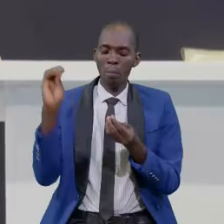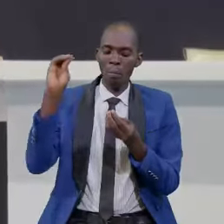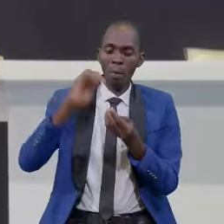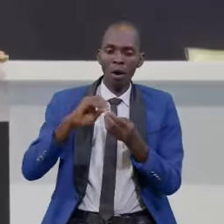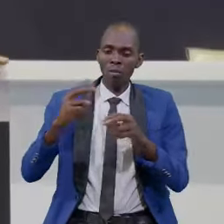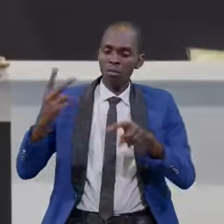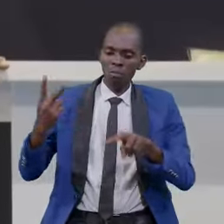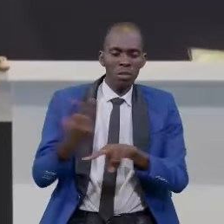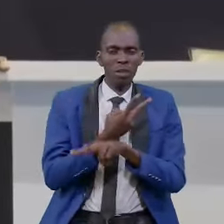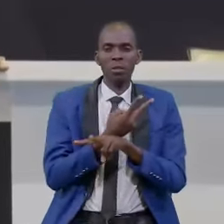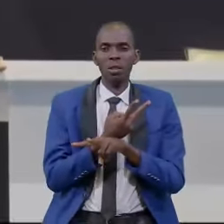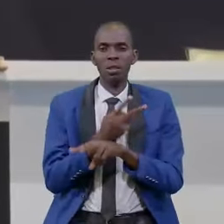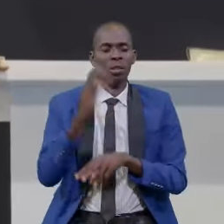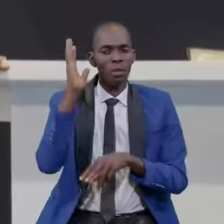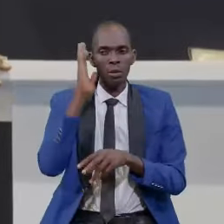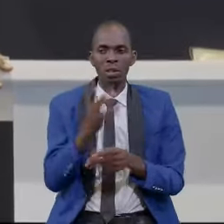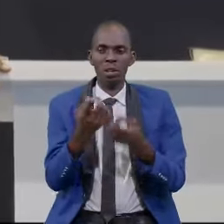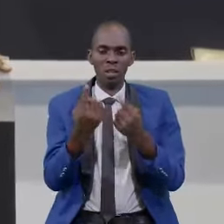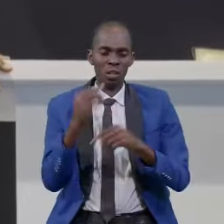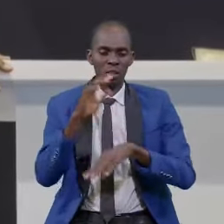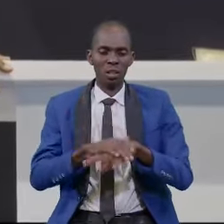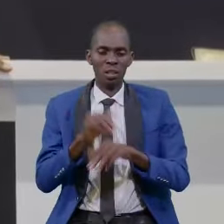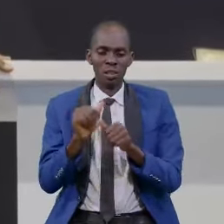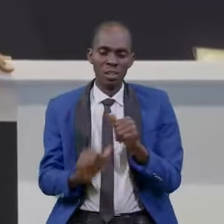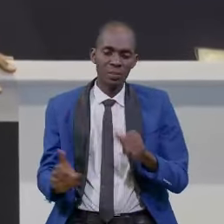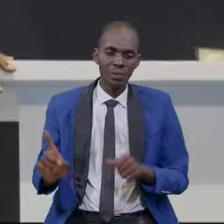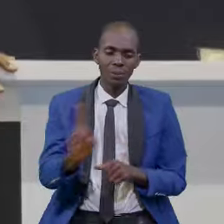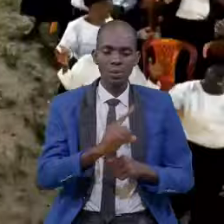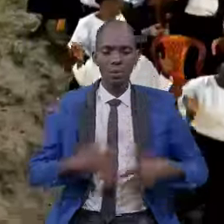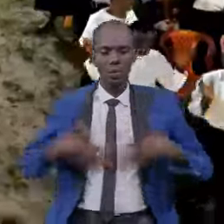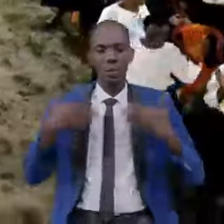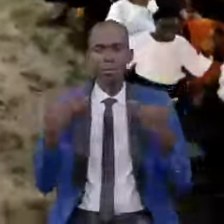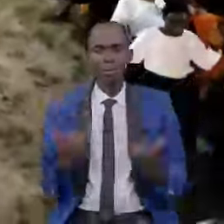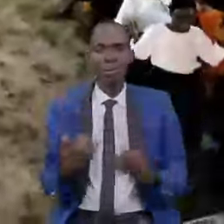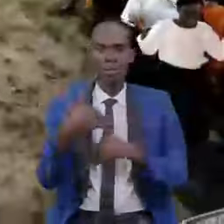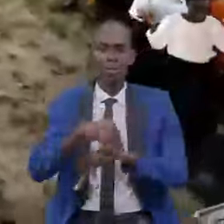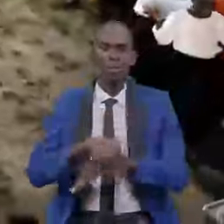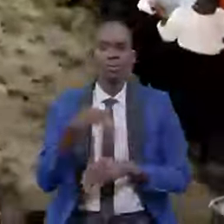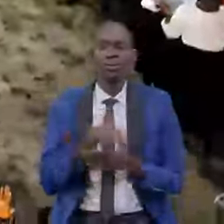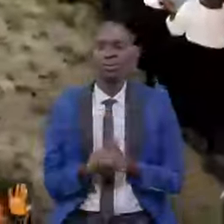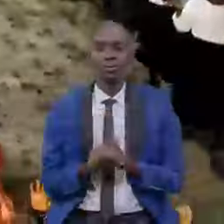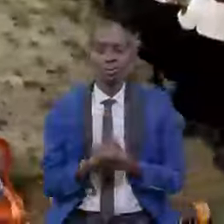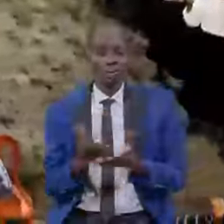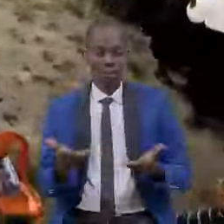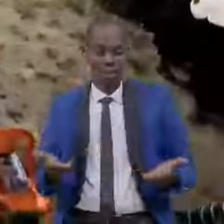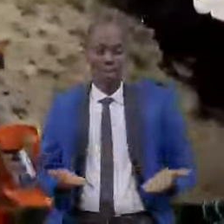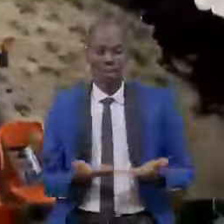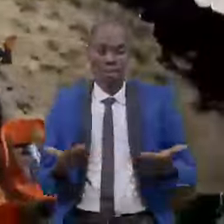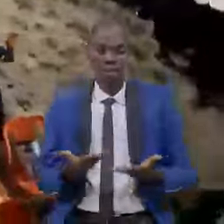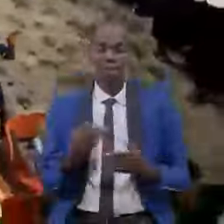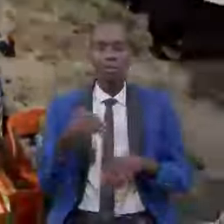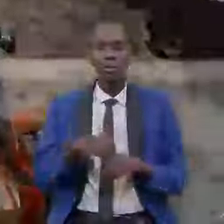multiplied, will come upon every life tonight. Here at the Alpha